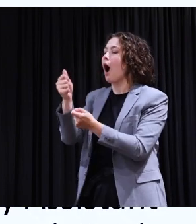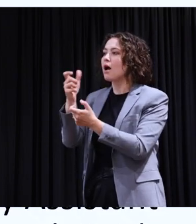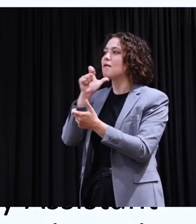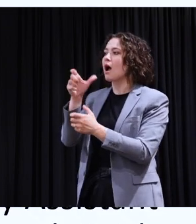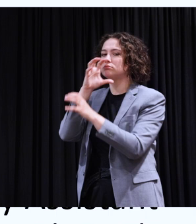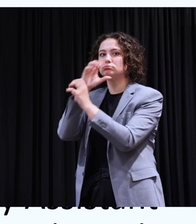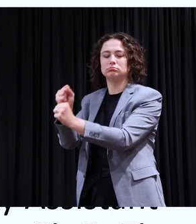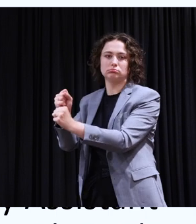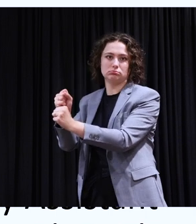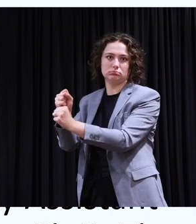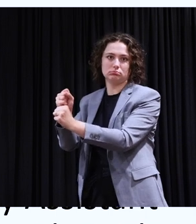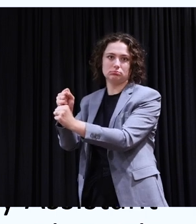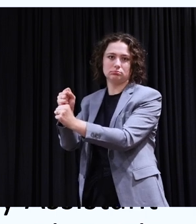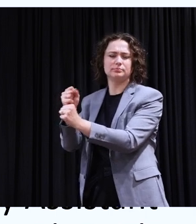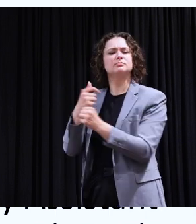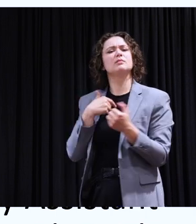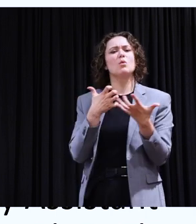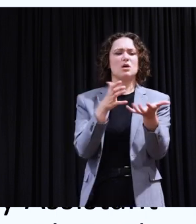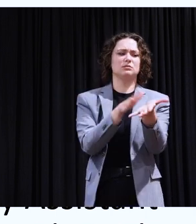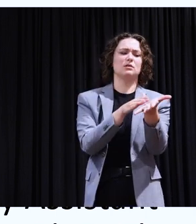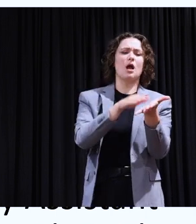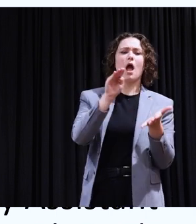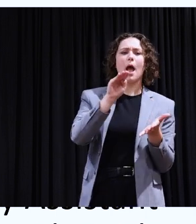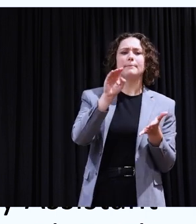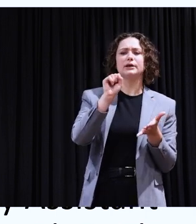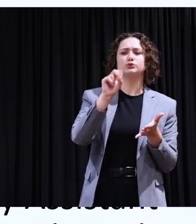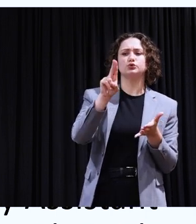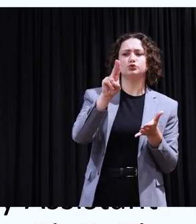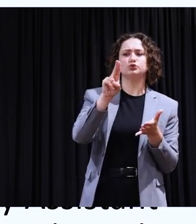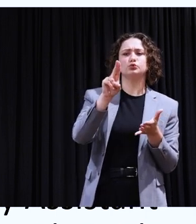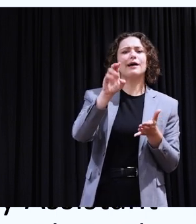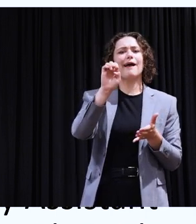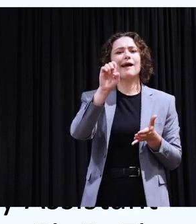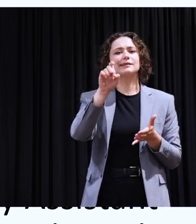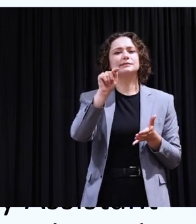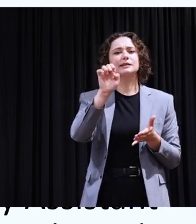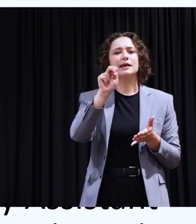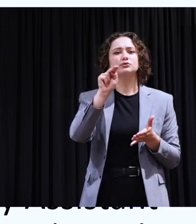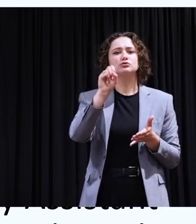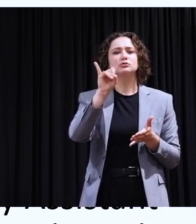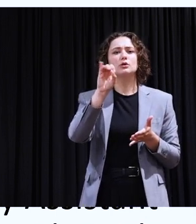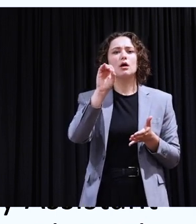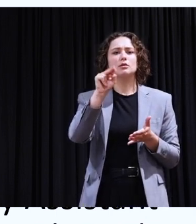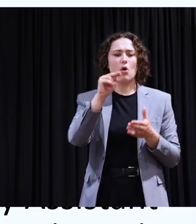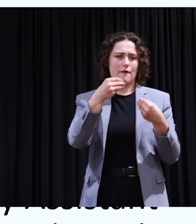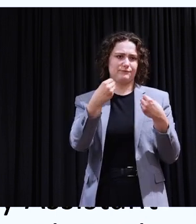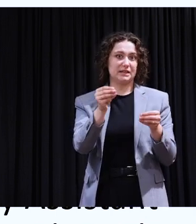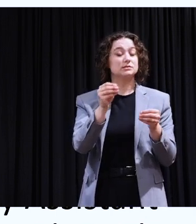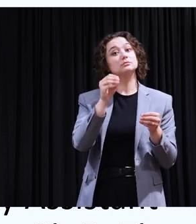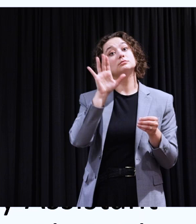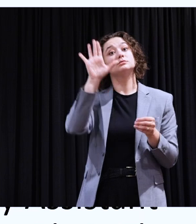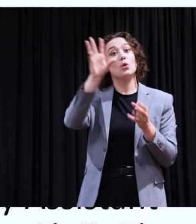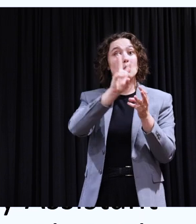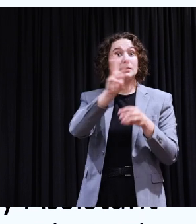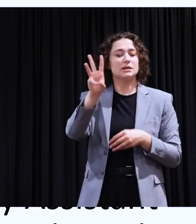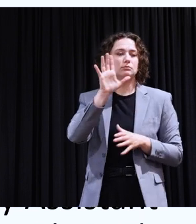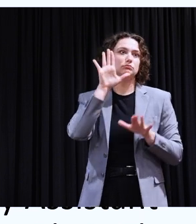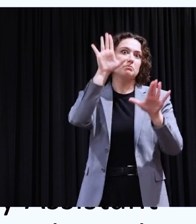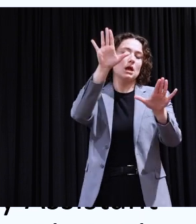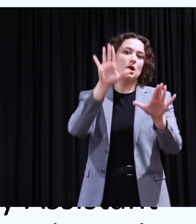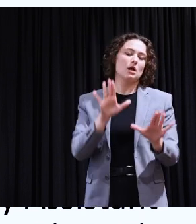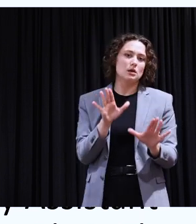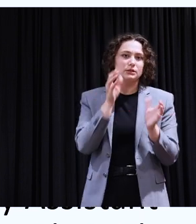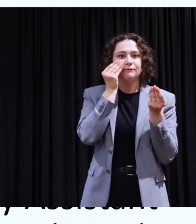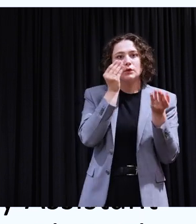I want to give a shout out to the MSU Extension Office because, again, there's a lot of great information on their website, and I was able to utilize a map from there.